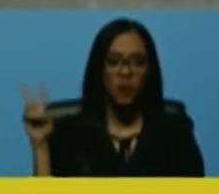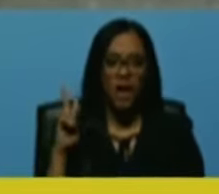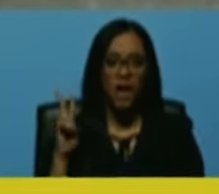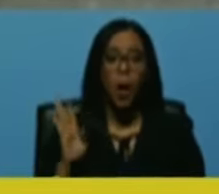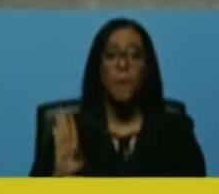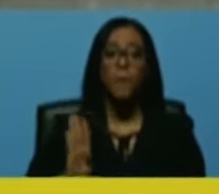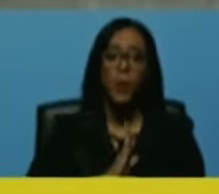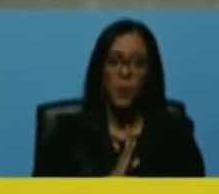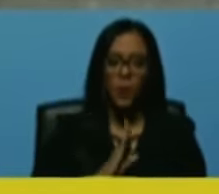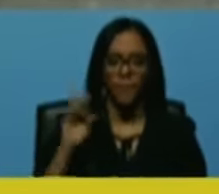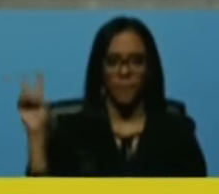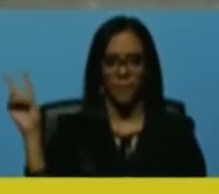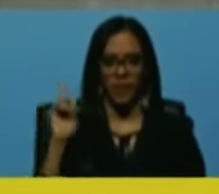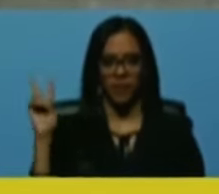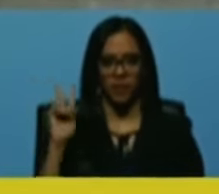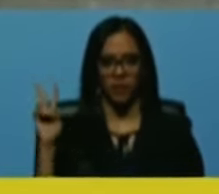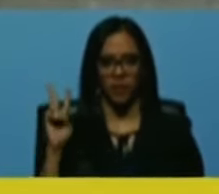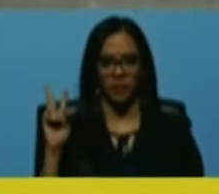made in Venezuela.